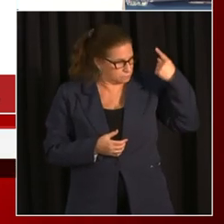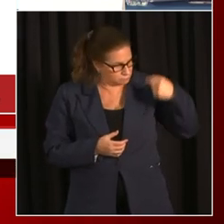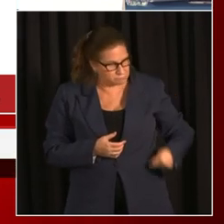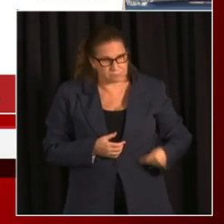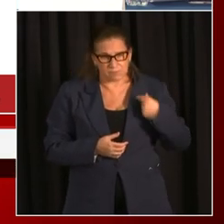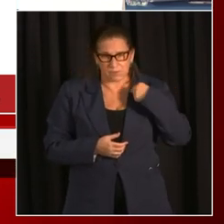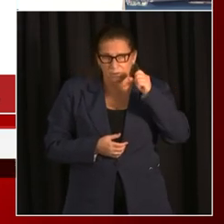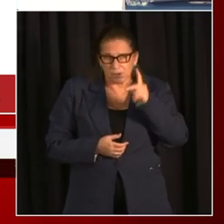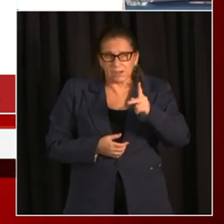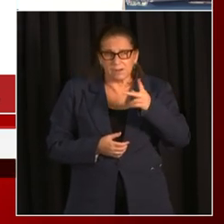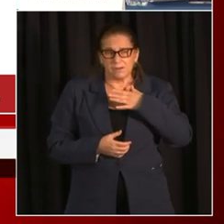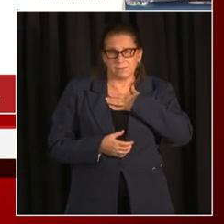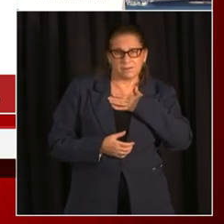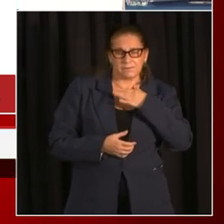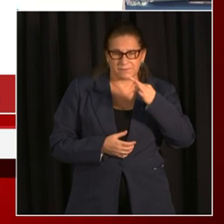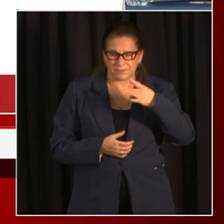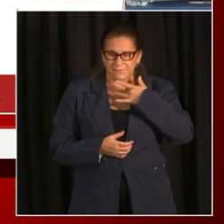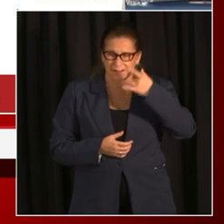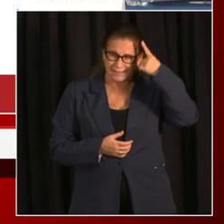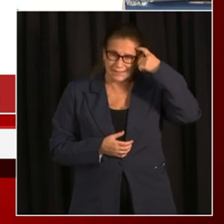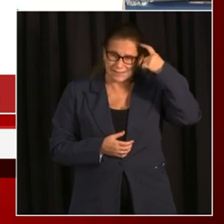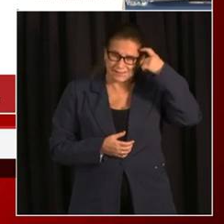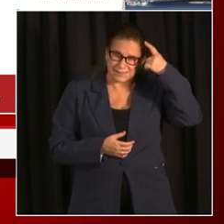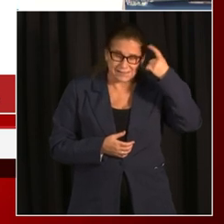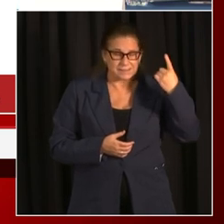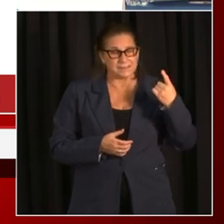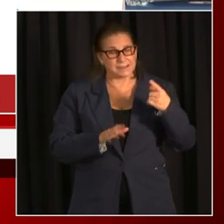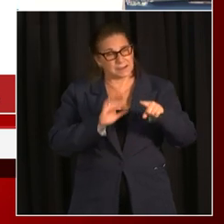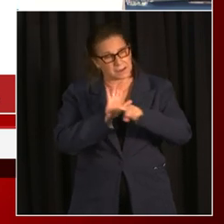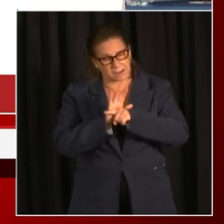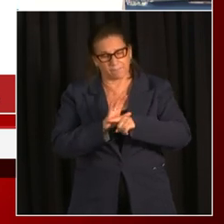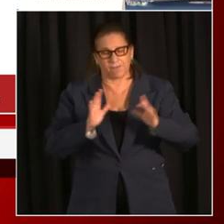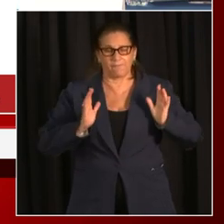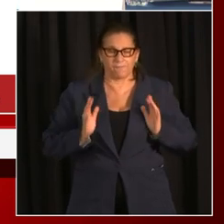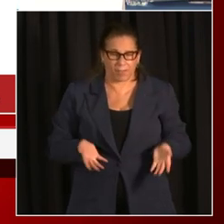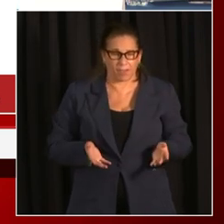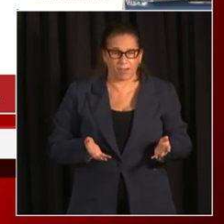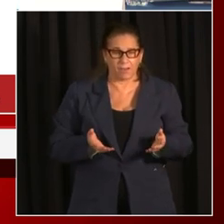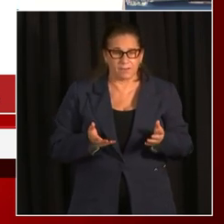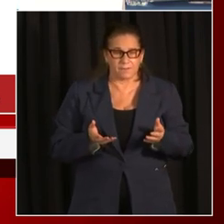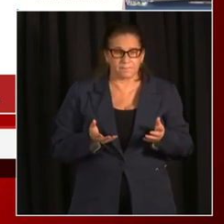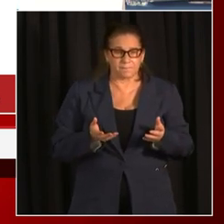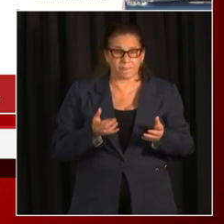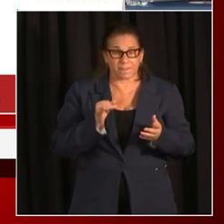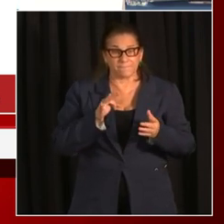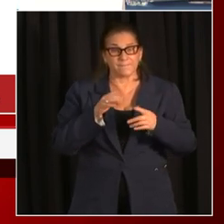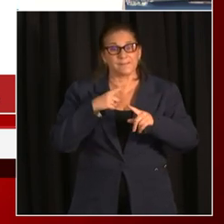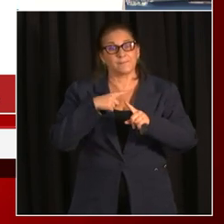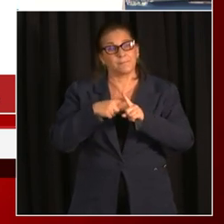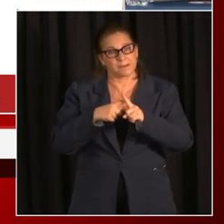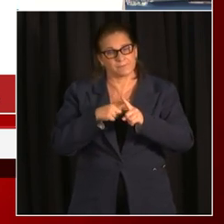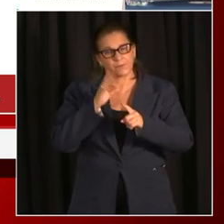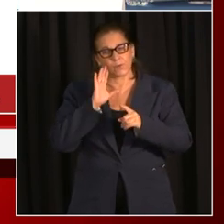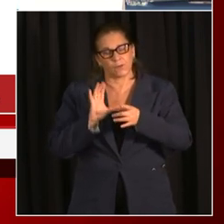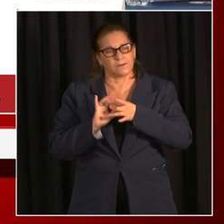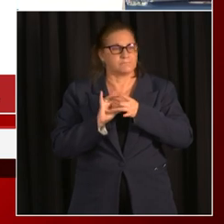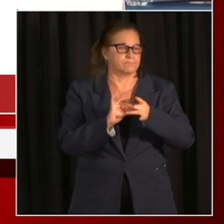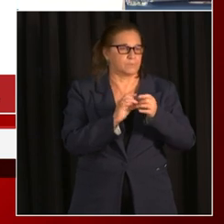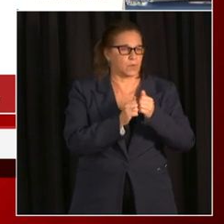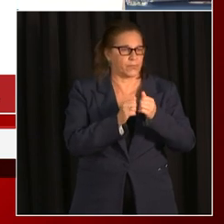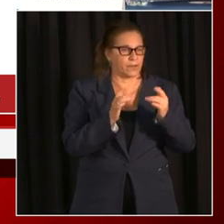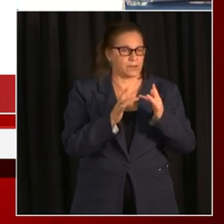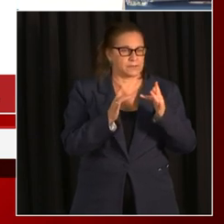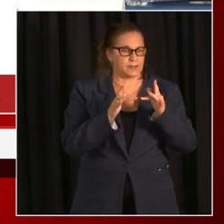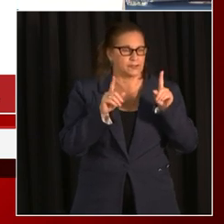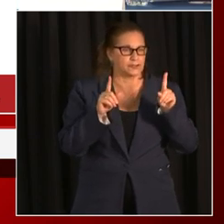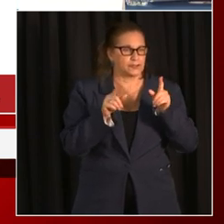determining if testing is indicated. If they don't have the capacity to test you, they can connect you to one of our testing sites for